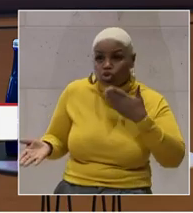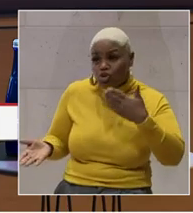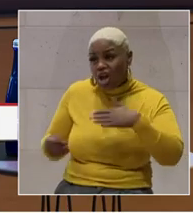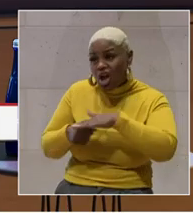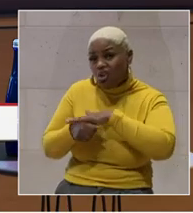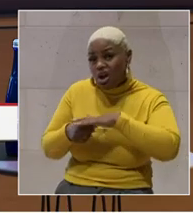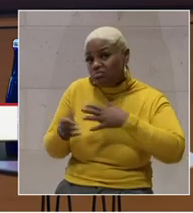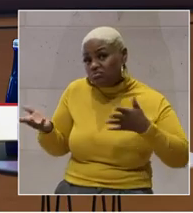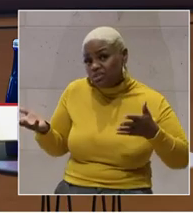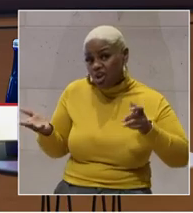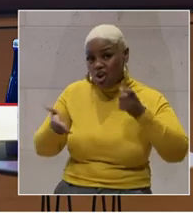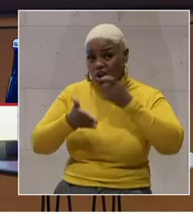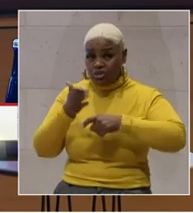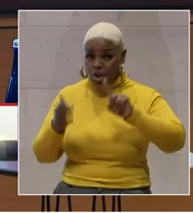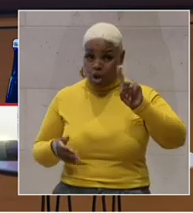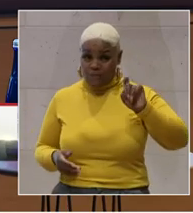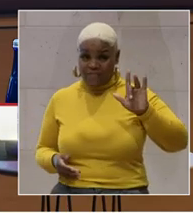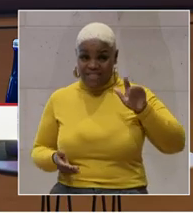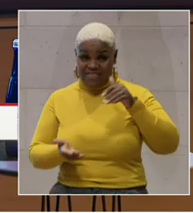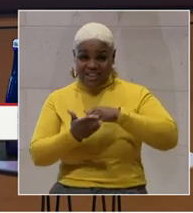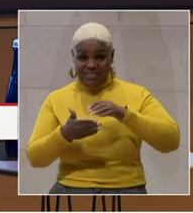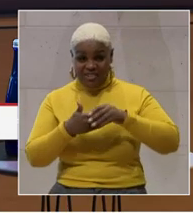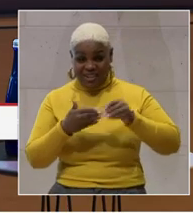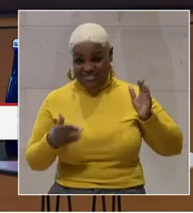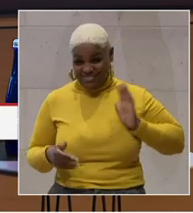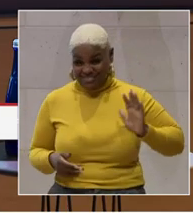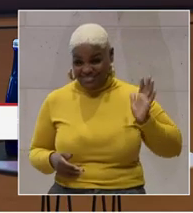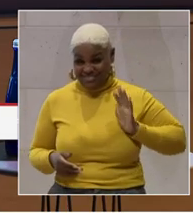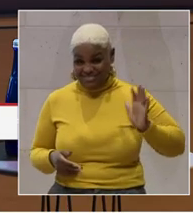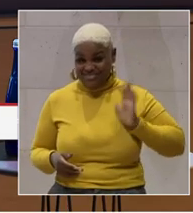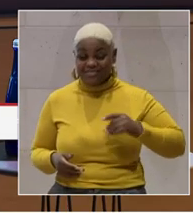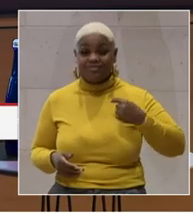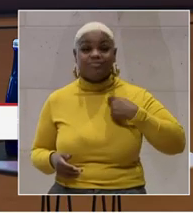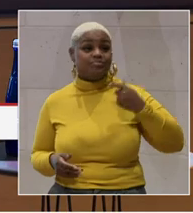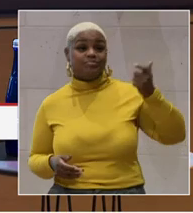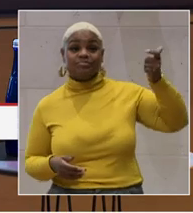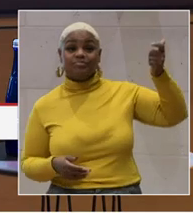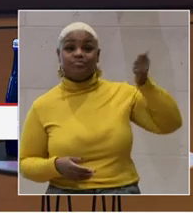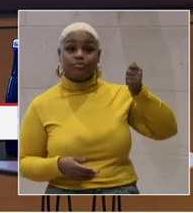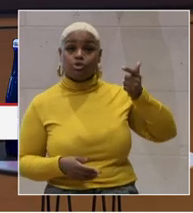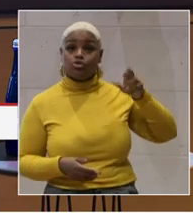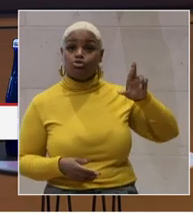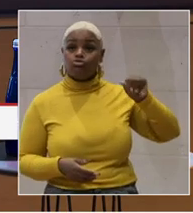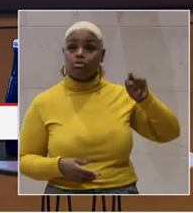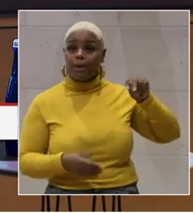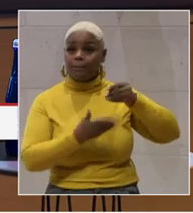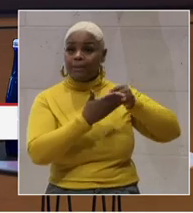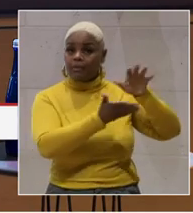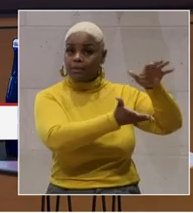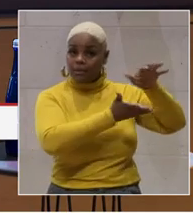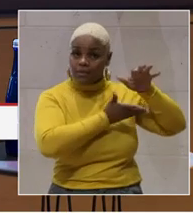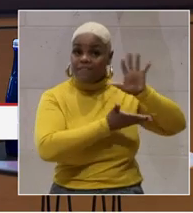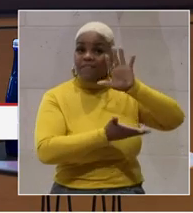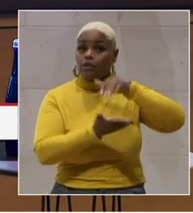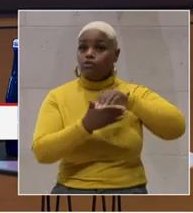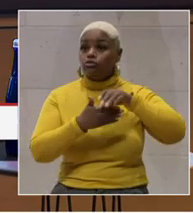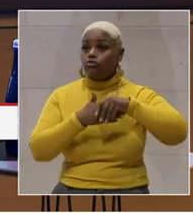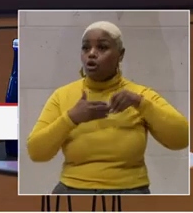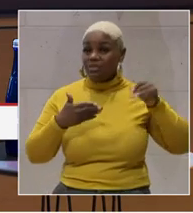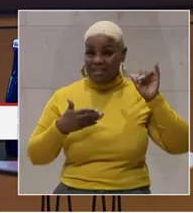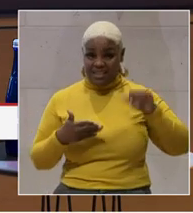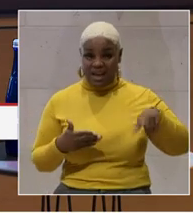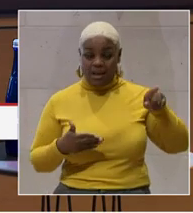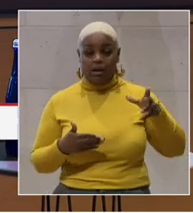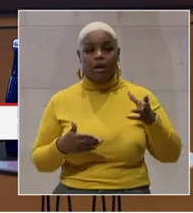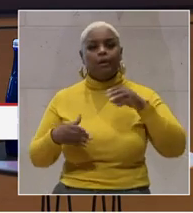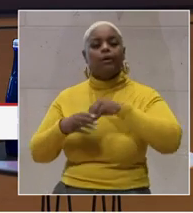$125,000. I got a first-time homeowners grant for $5,000. I participated in NACA, which is a